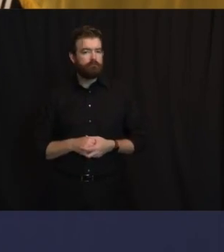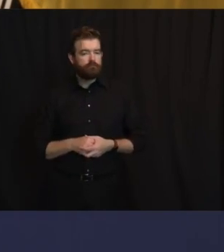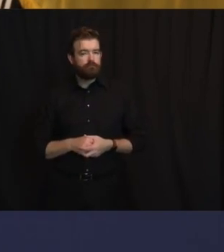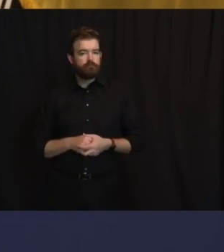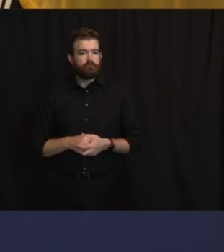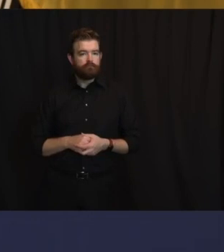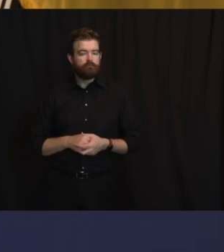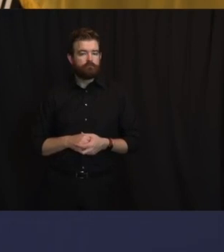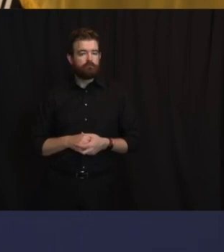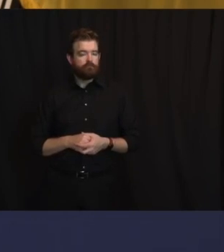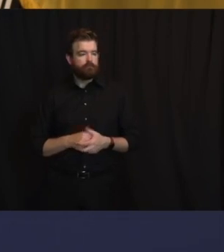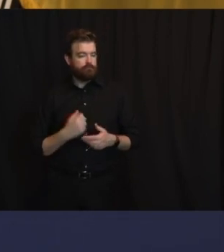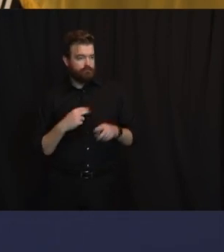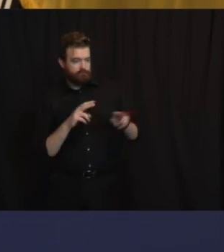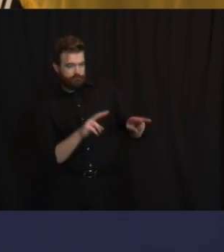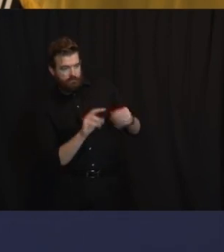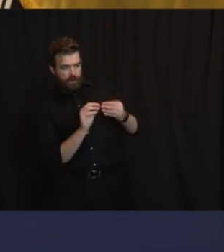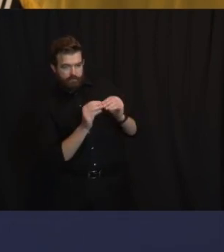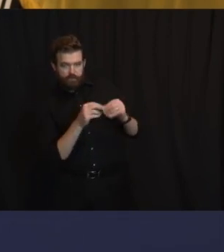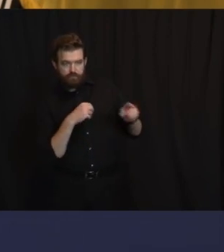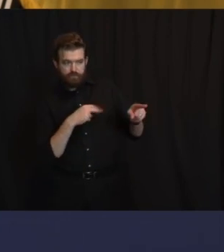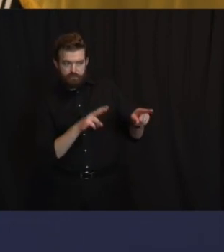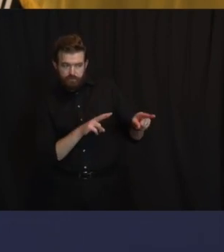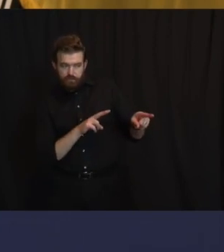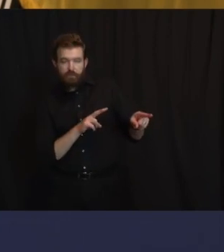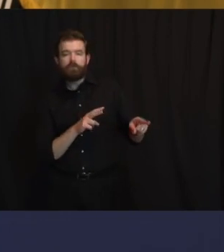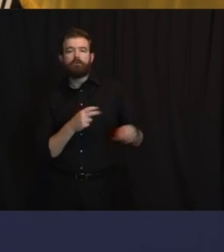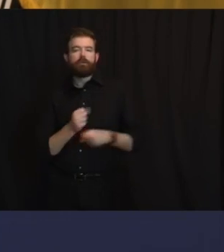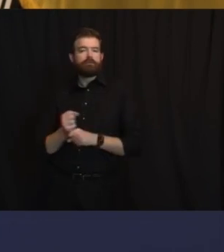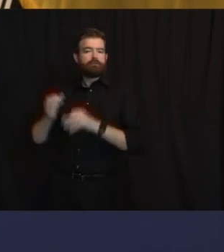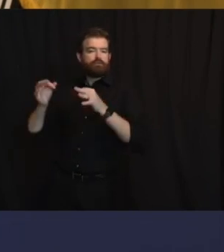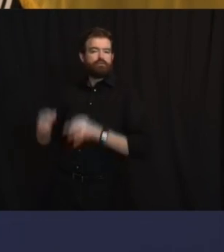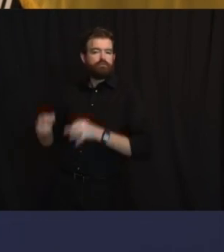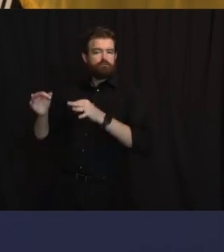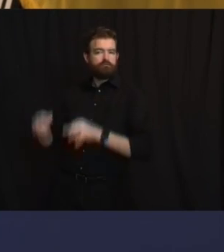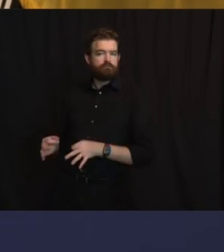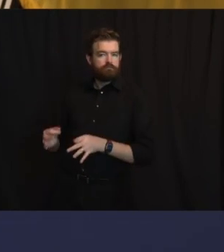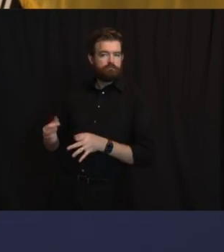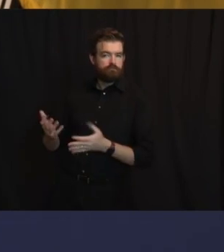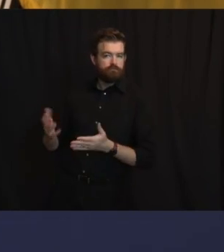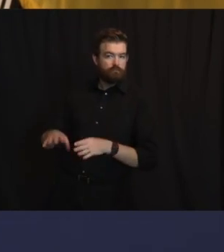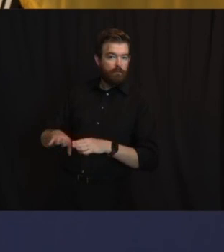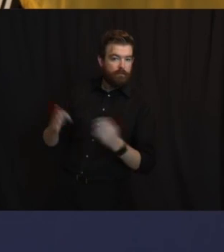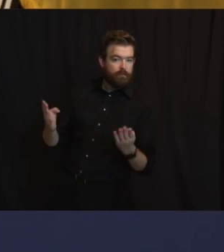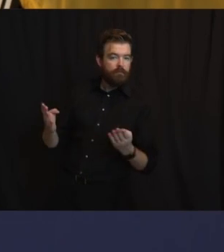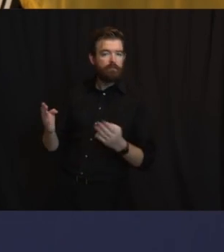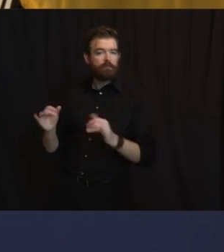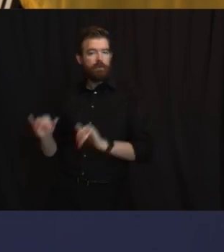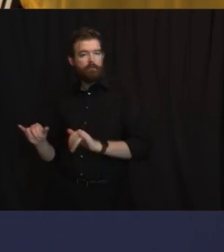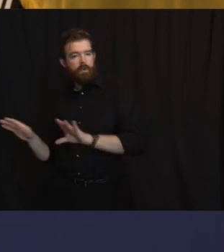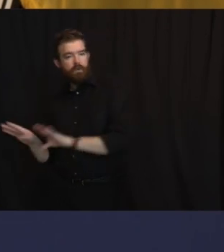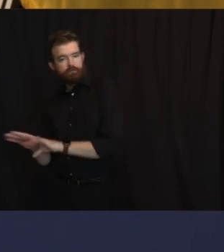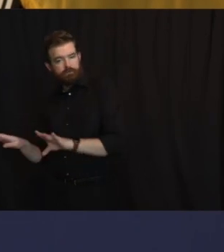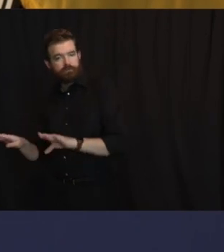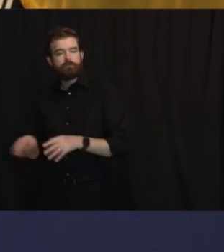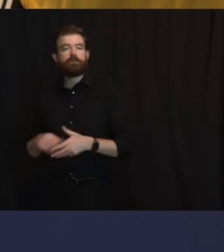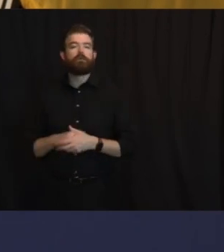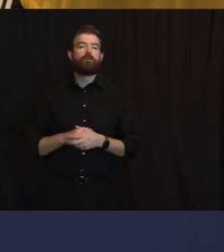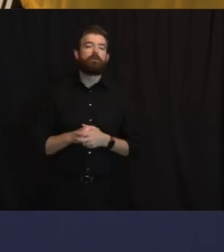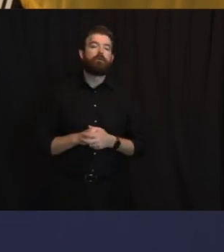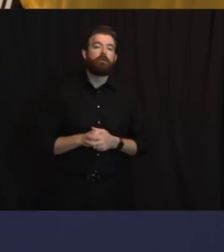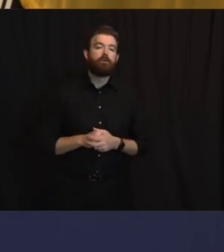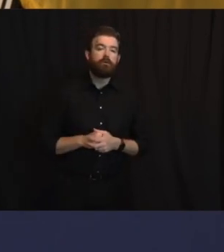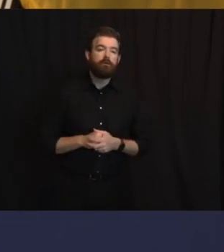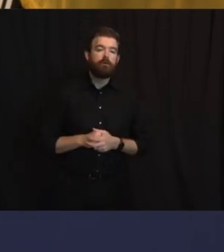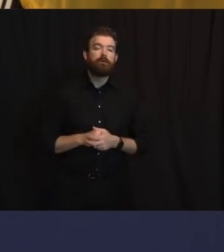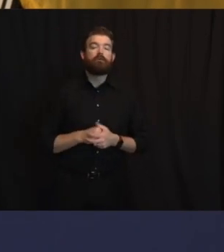when we gather again on Monday. But it does feel like we're beating the variants. Is that too simple? And